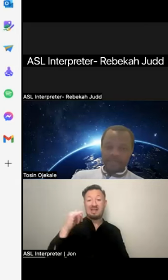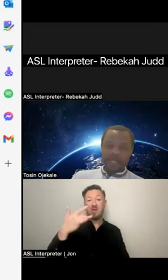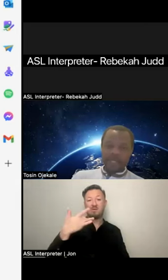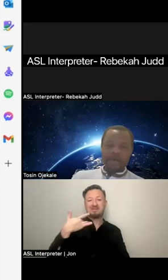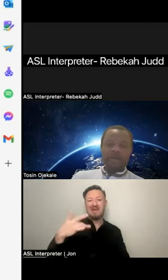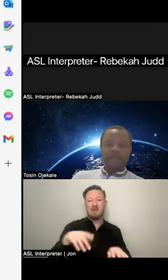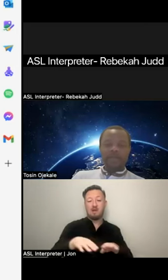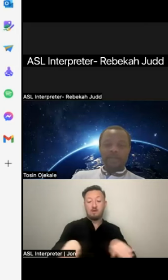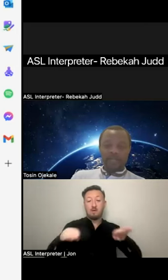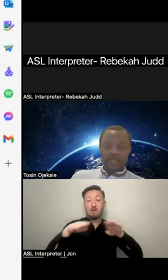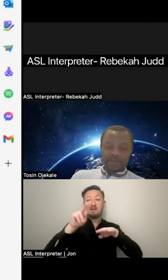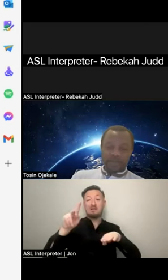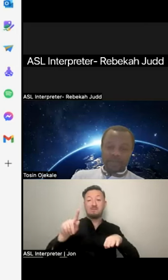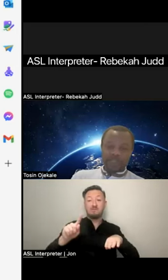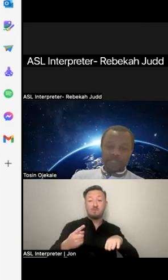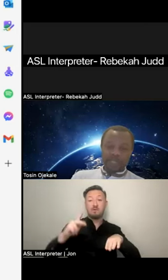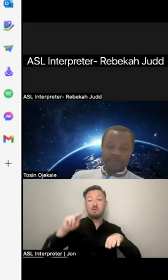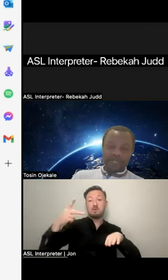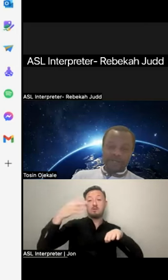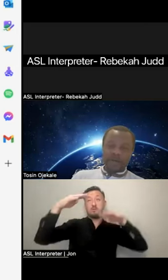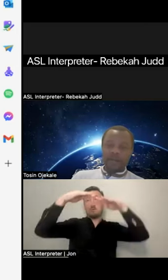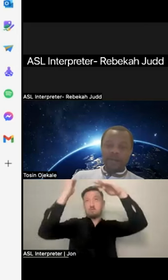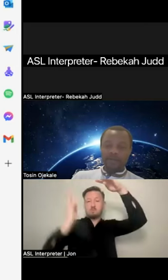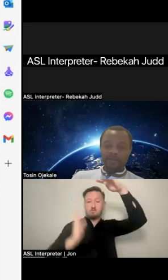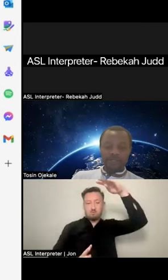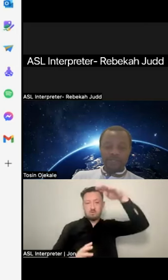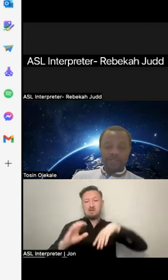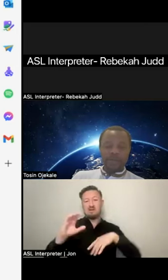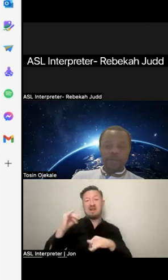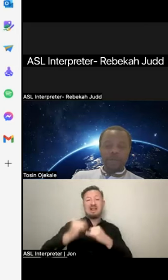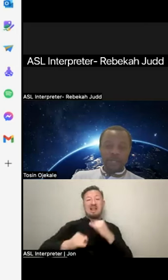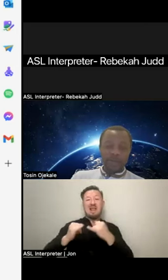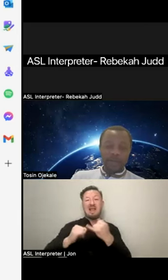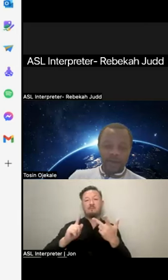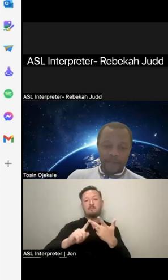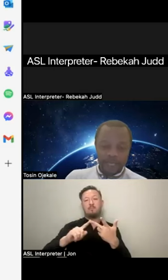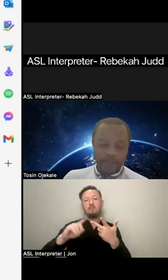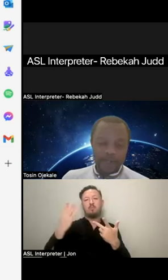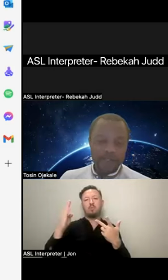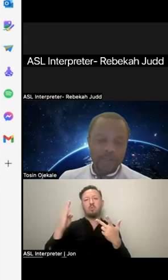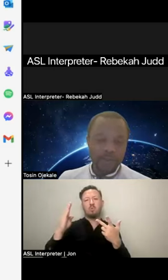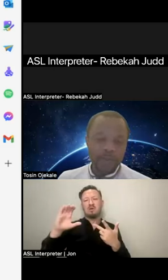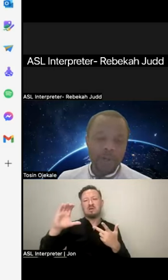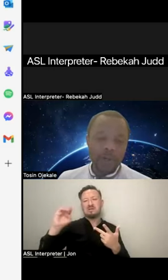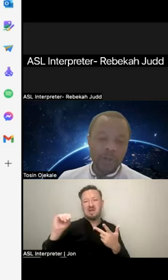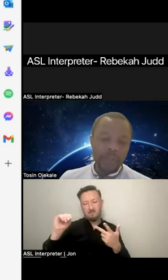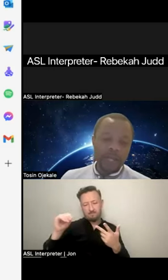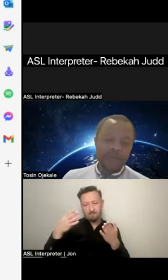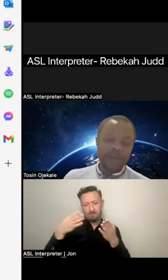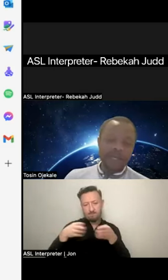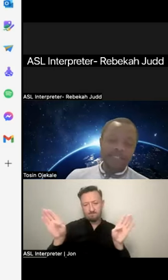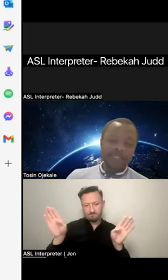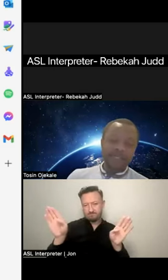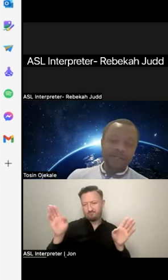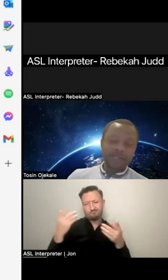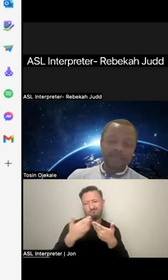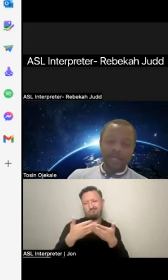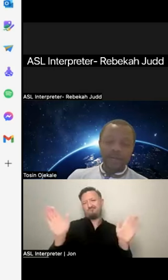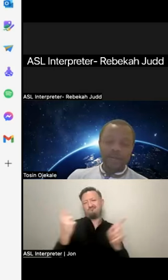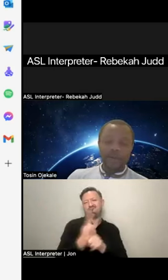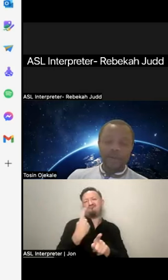for CMR. And the last one, which is CM general, is used in open area. So all other area that is